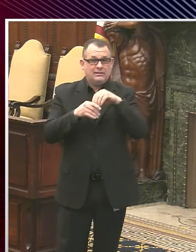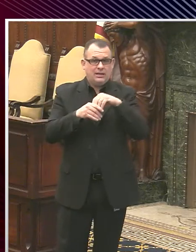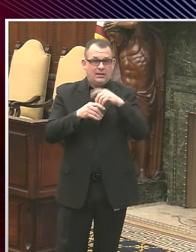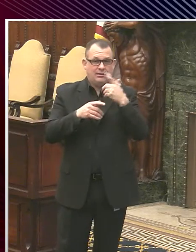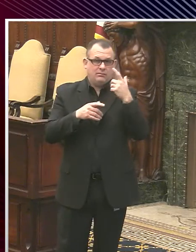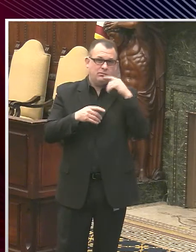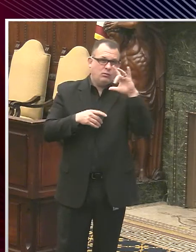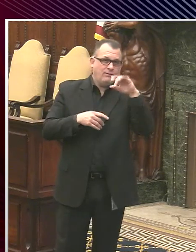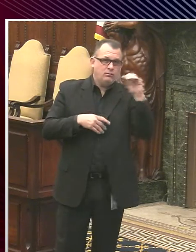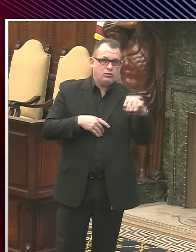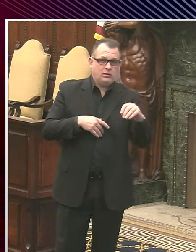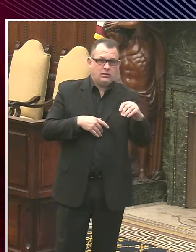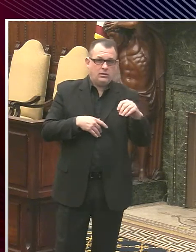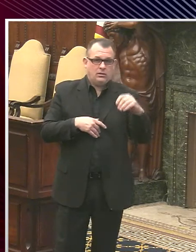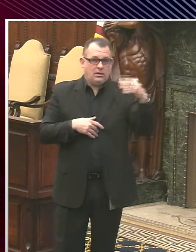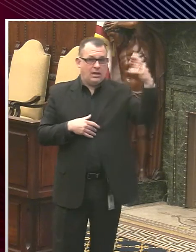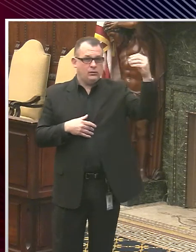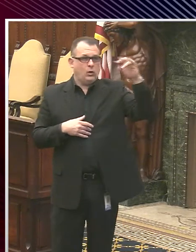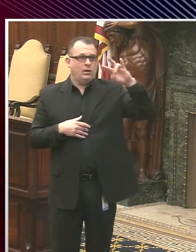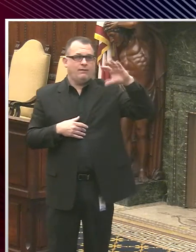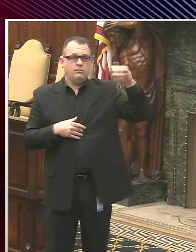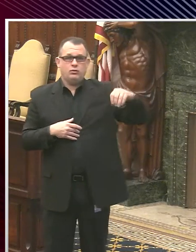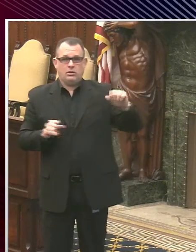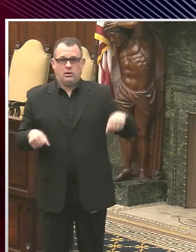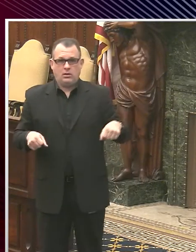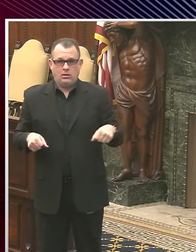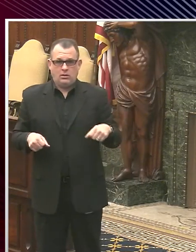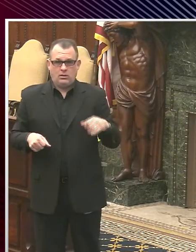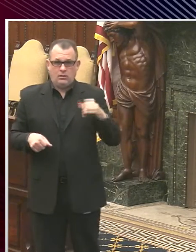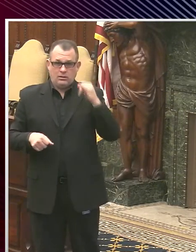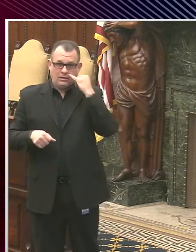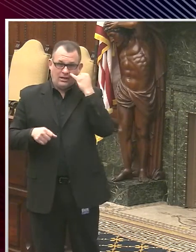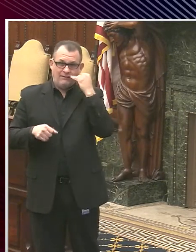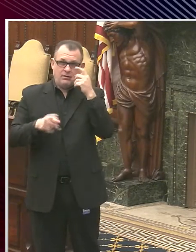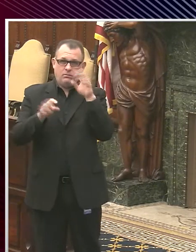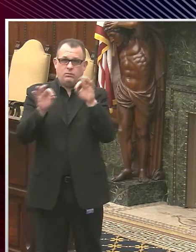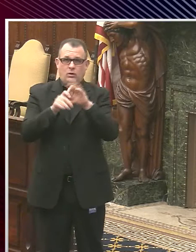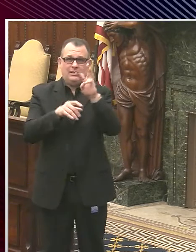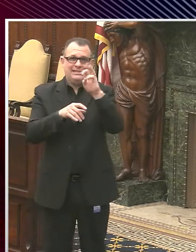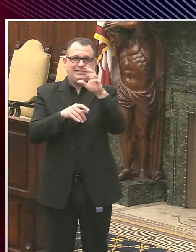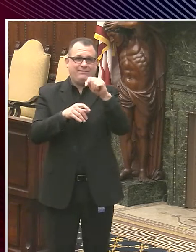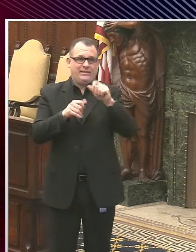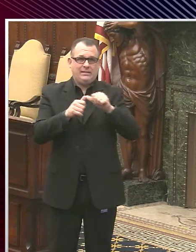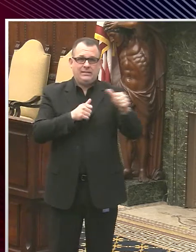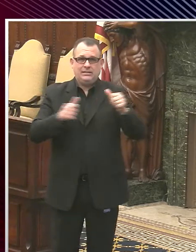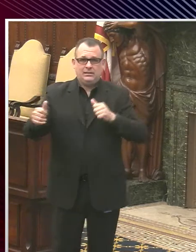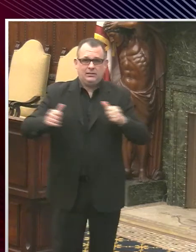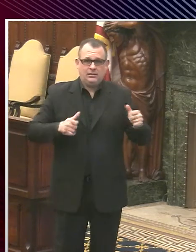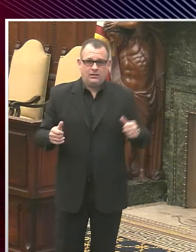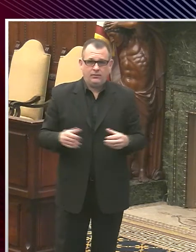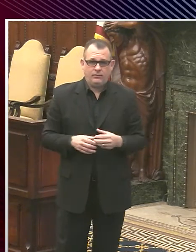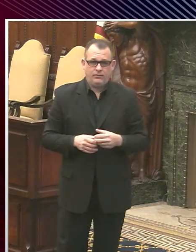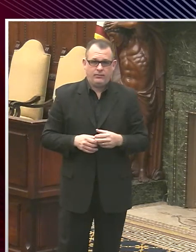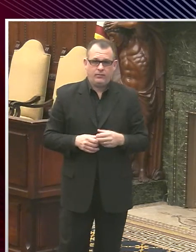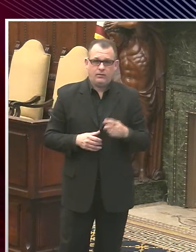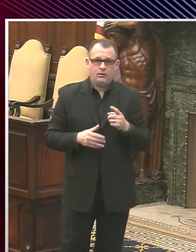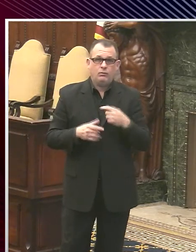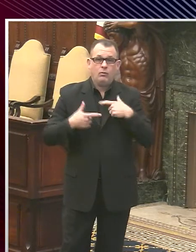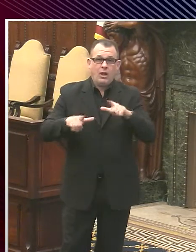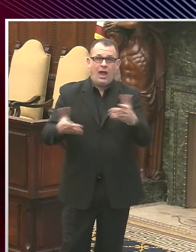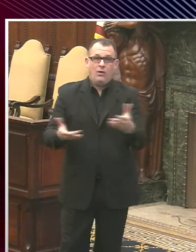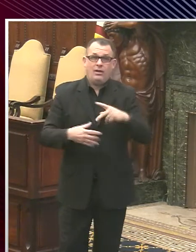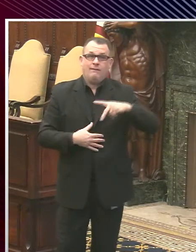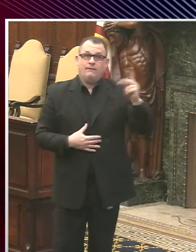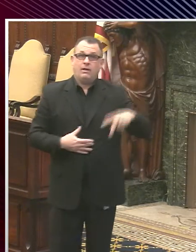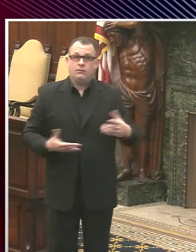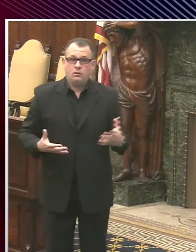50% occupancy, as long as people maintain the 6-foot distance. So that leads a question about what we will allow here in Philadelphia,